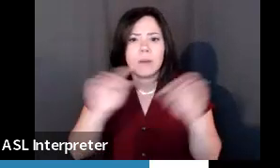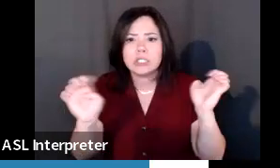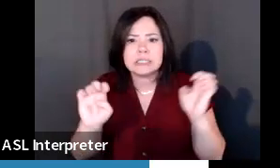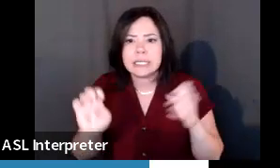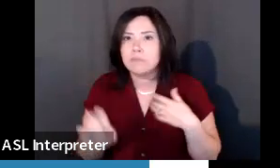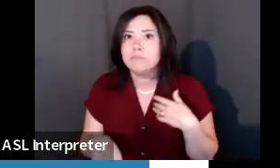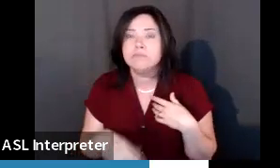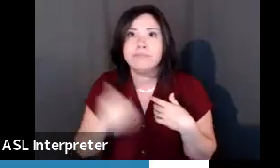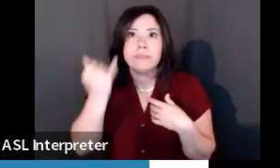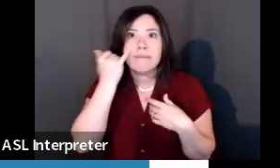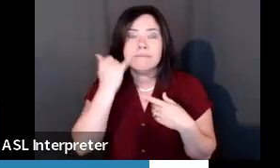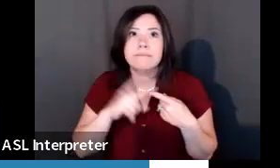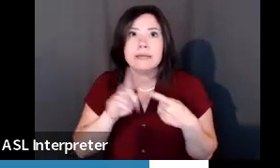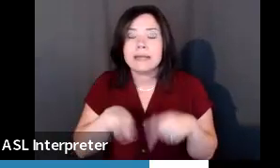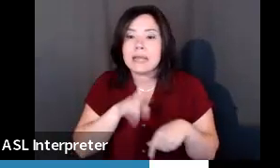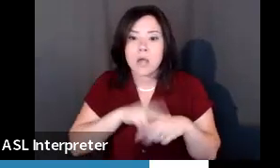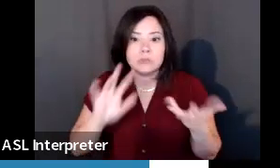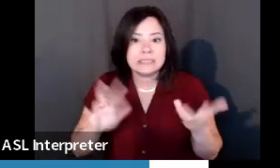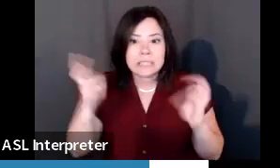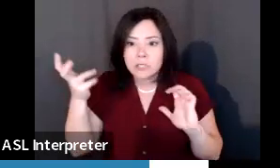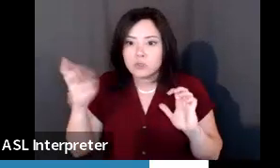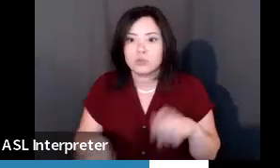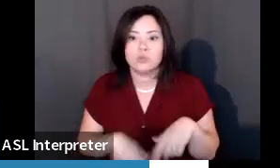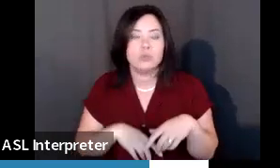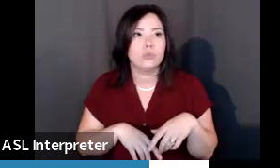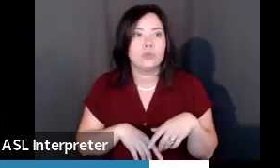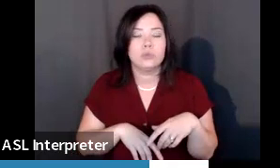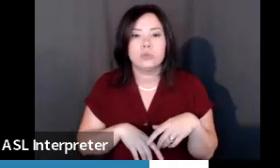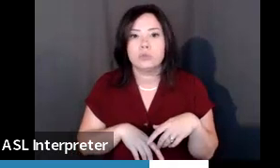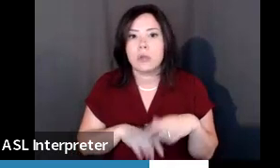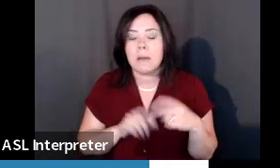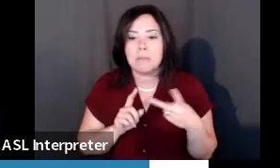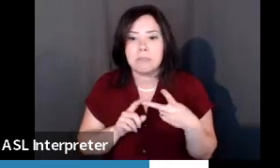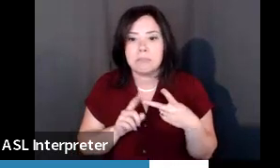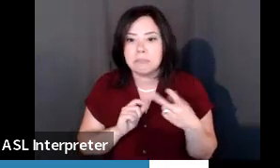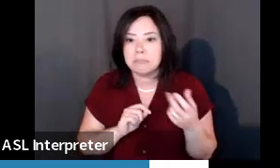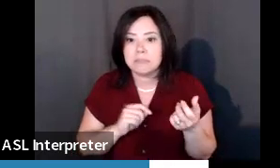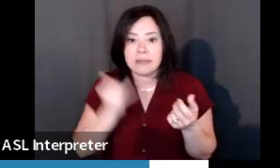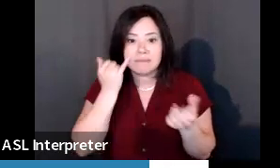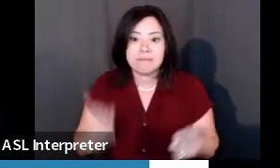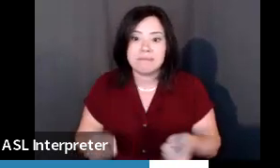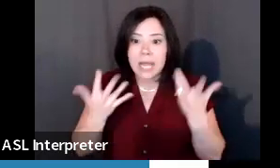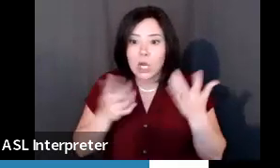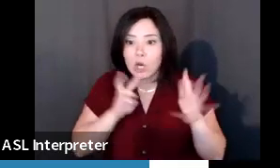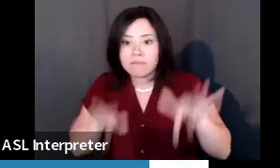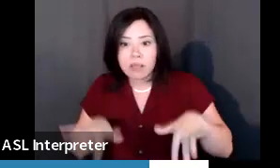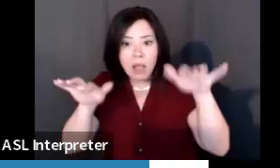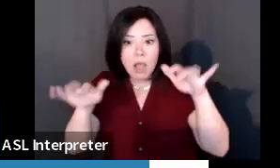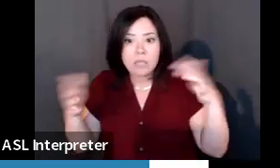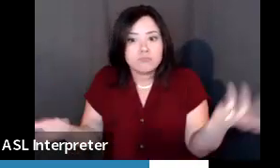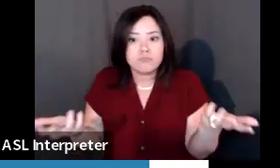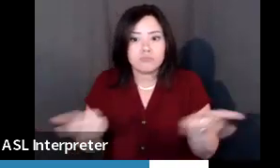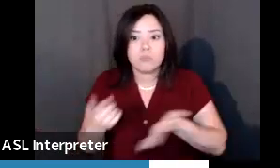that be a natural disaster, um, if there's a fire, flood, whatever it might be,